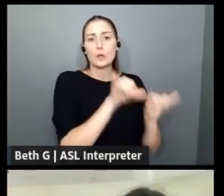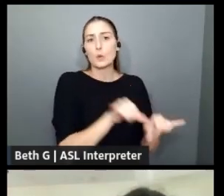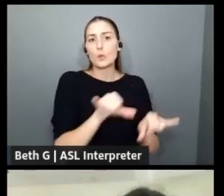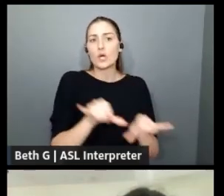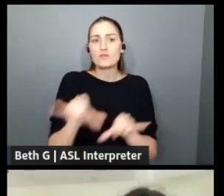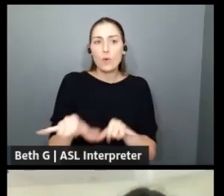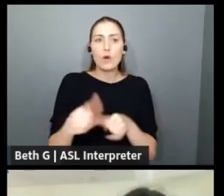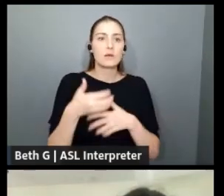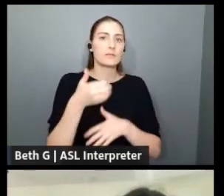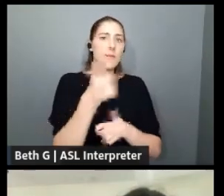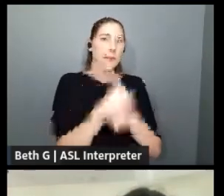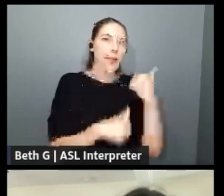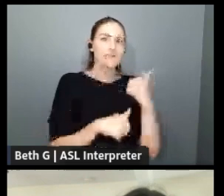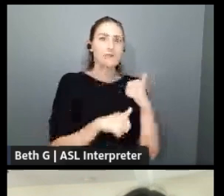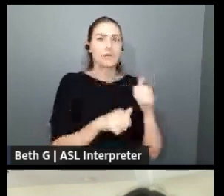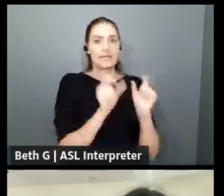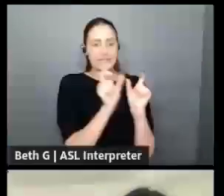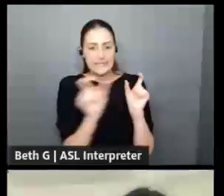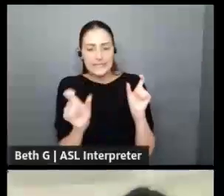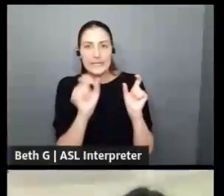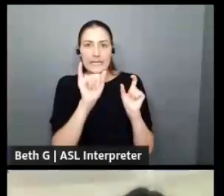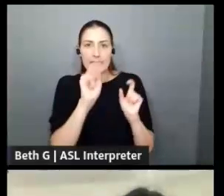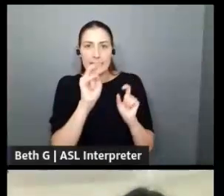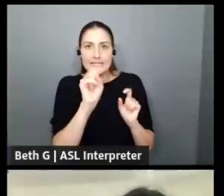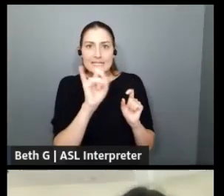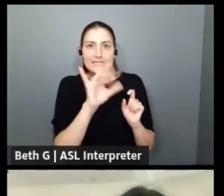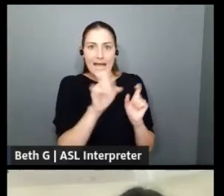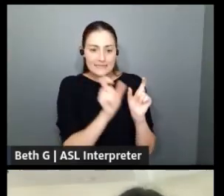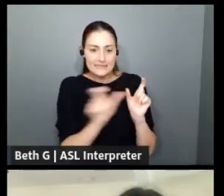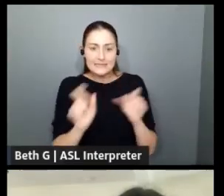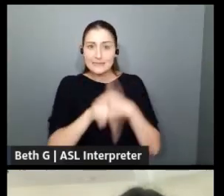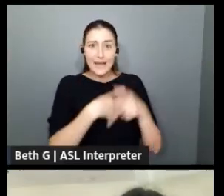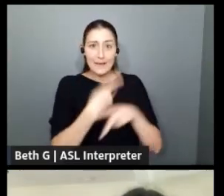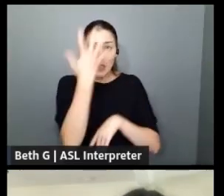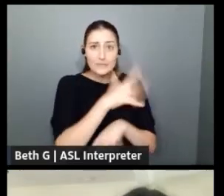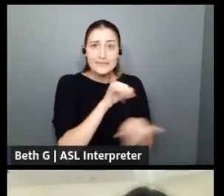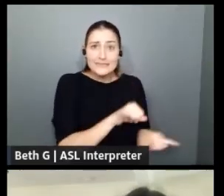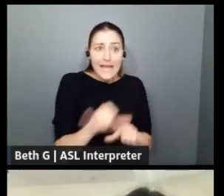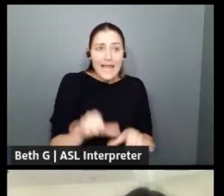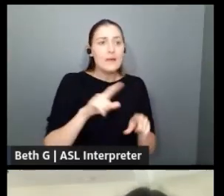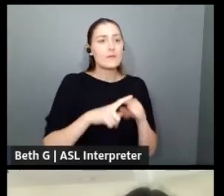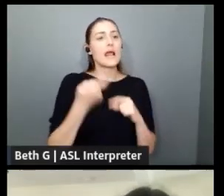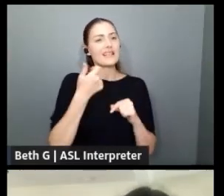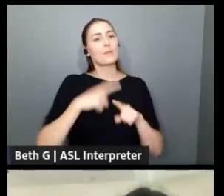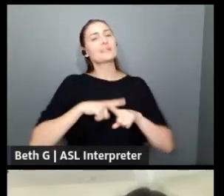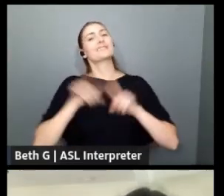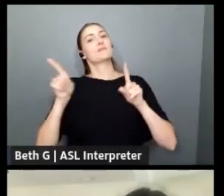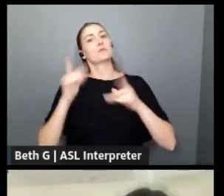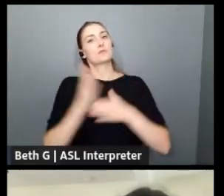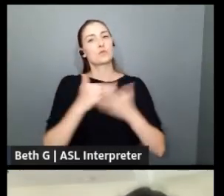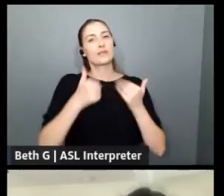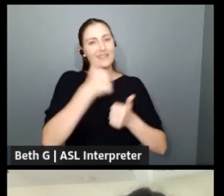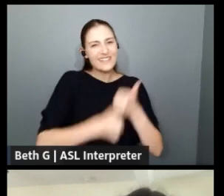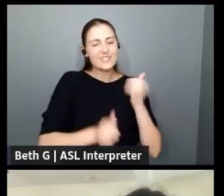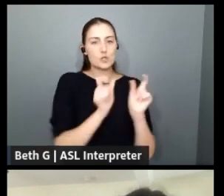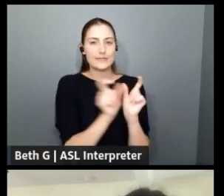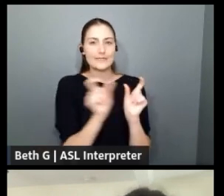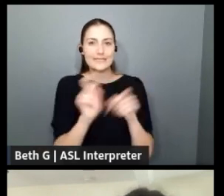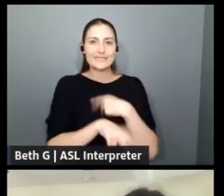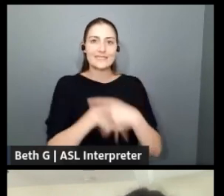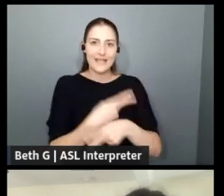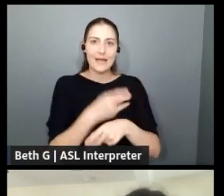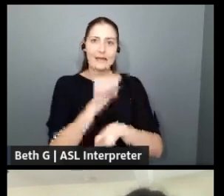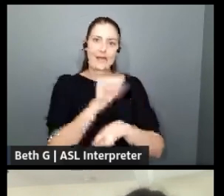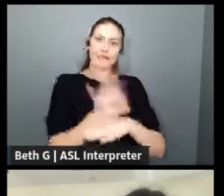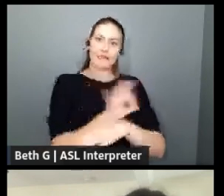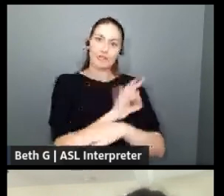type looks the same, but there are like certain differentiation, right, between each of these instance types. So that's what like the functionality does, right? So you